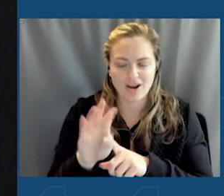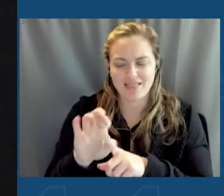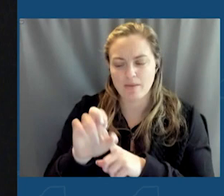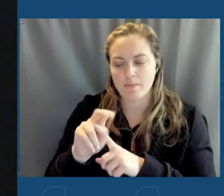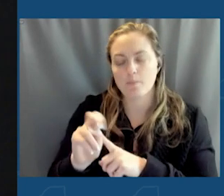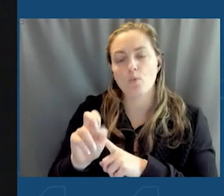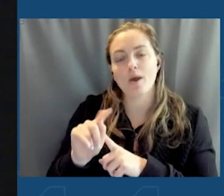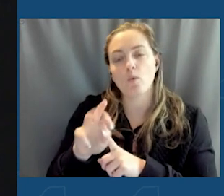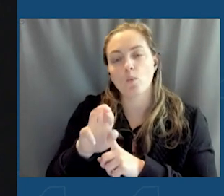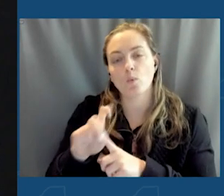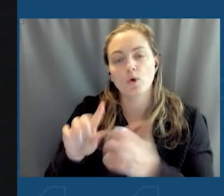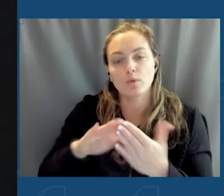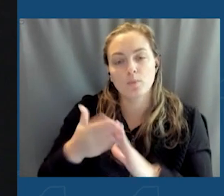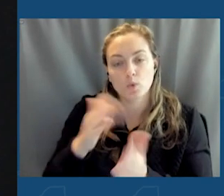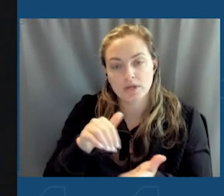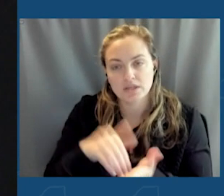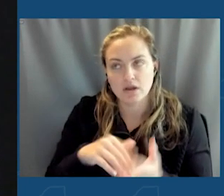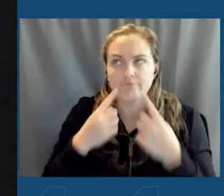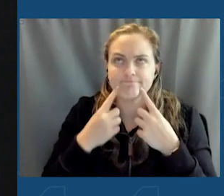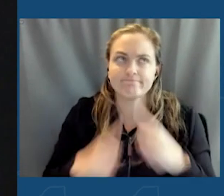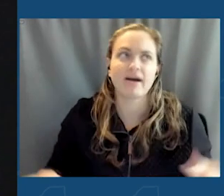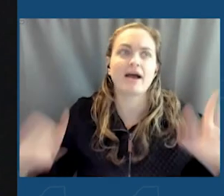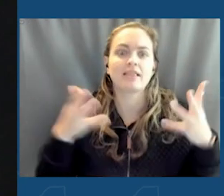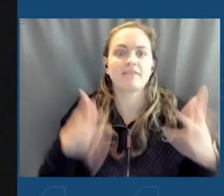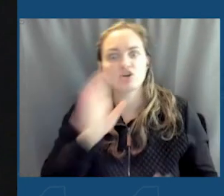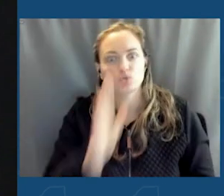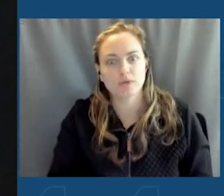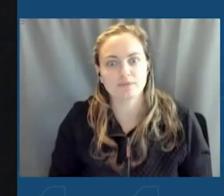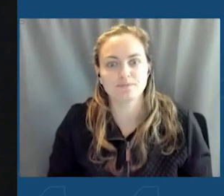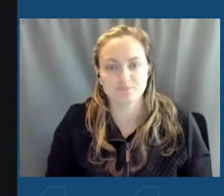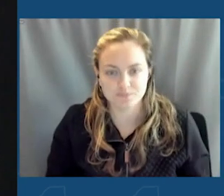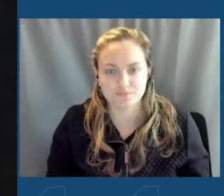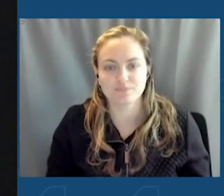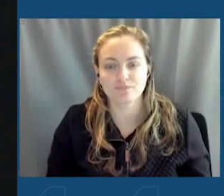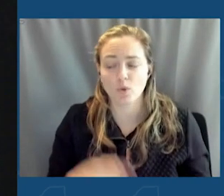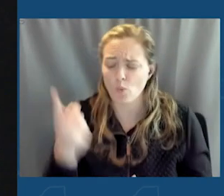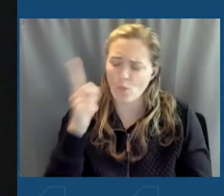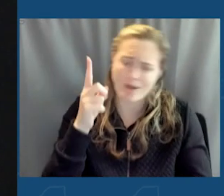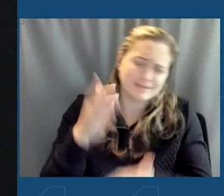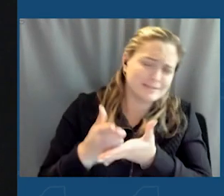Center. Finally get that one finished. Let's get that done. It'll be a one-stop shop